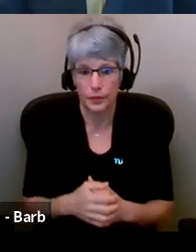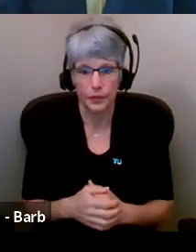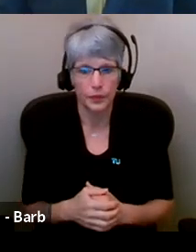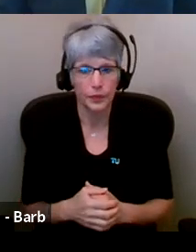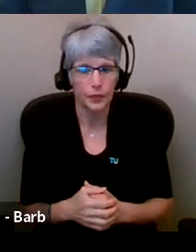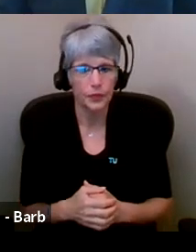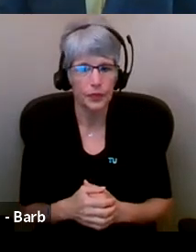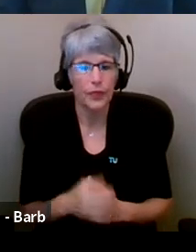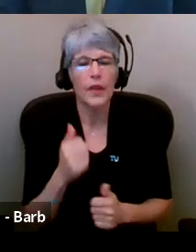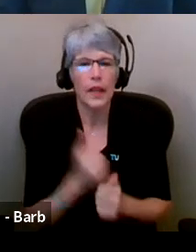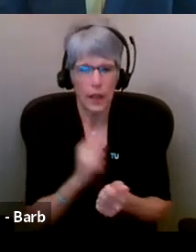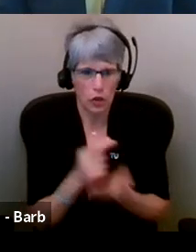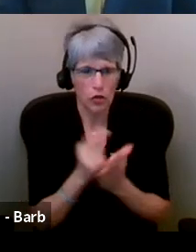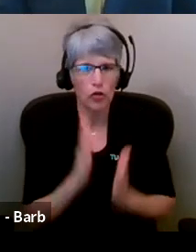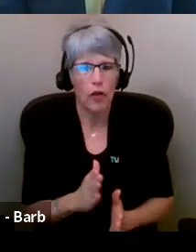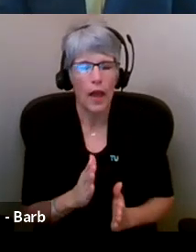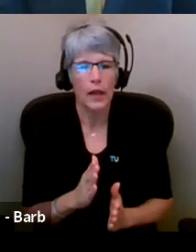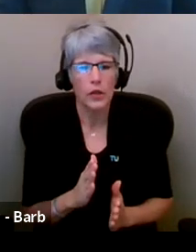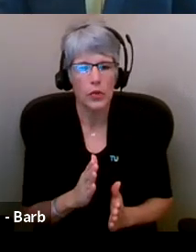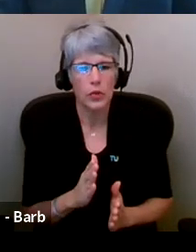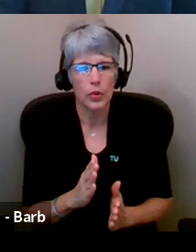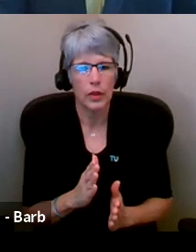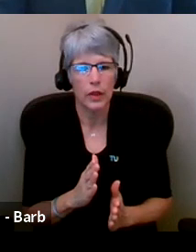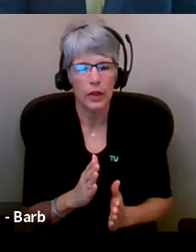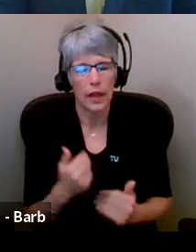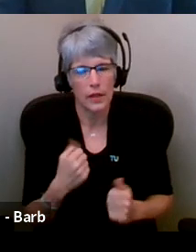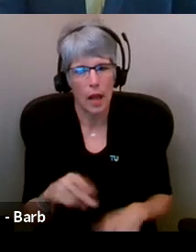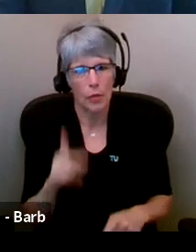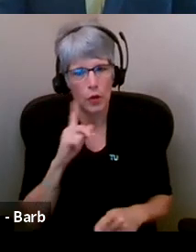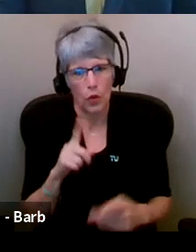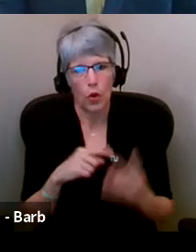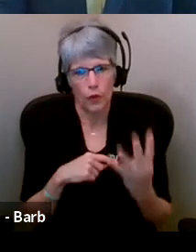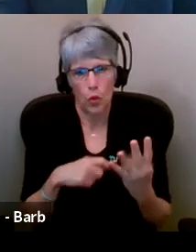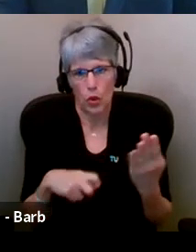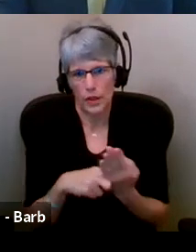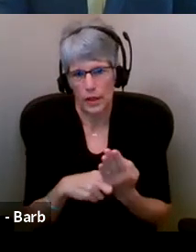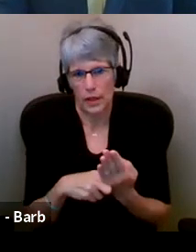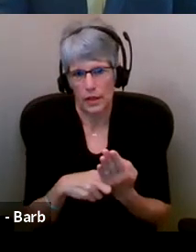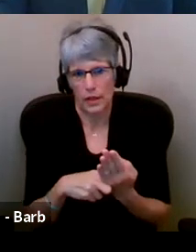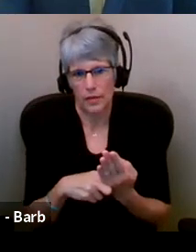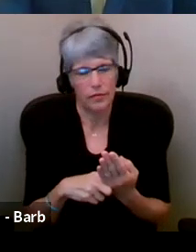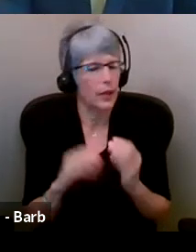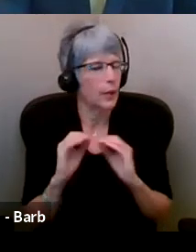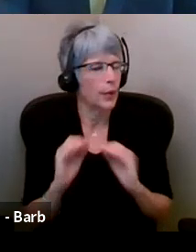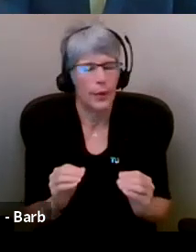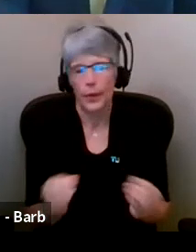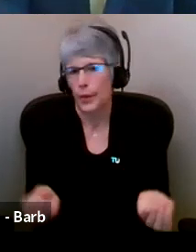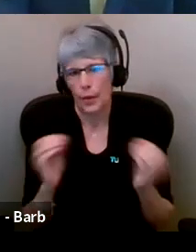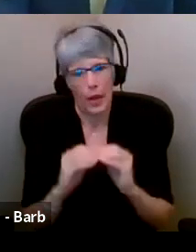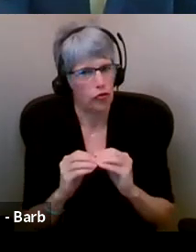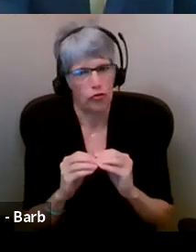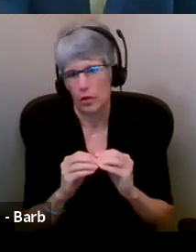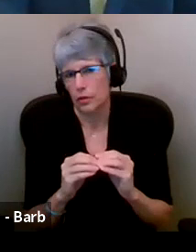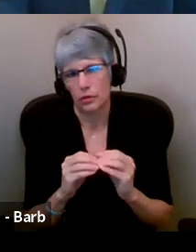students, each graduate has the opportunity to have 4 tickets, and there are no extras. So we will not be doing a